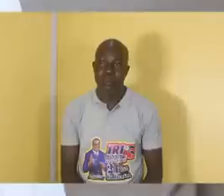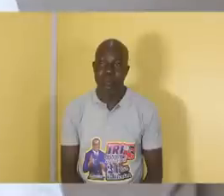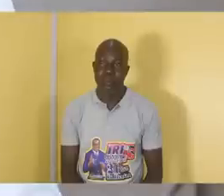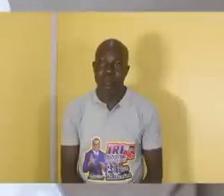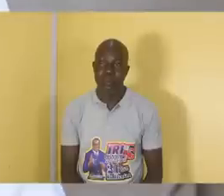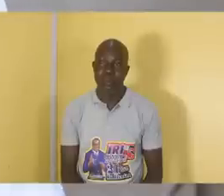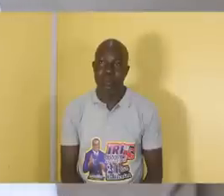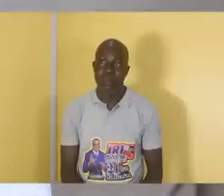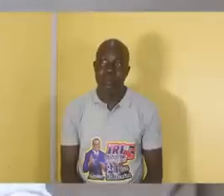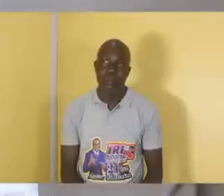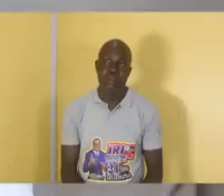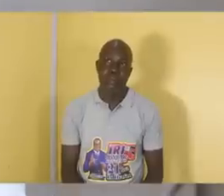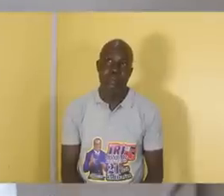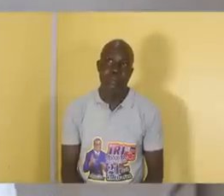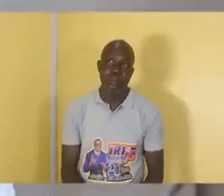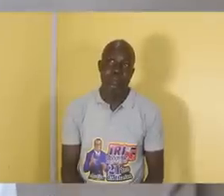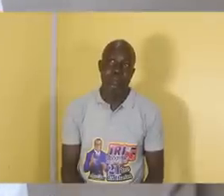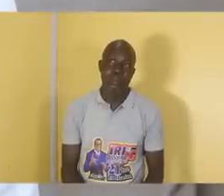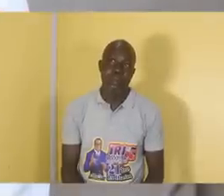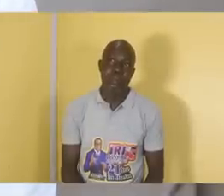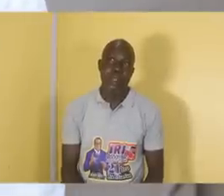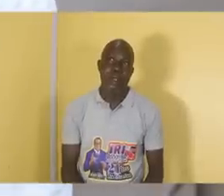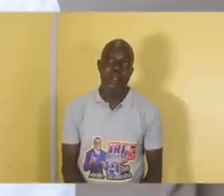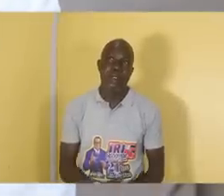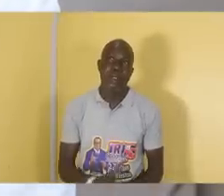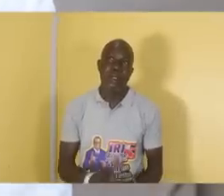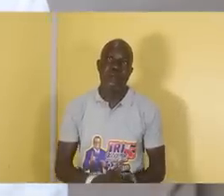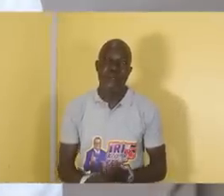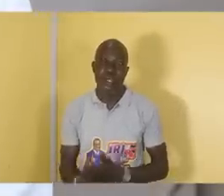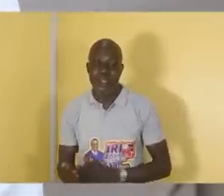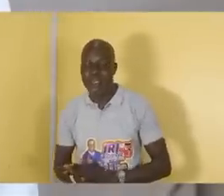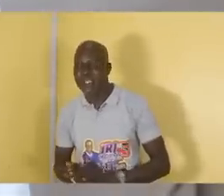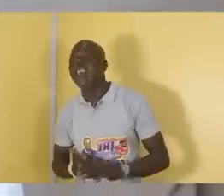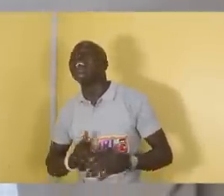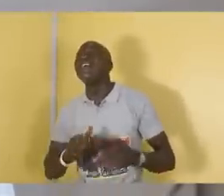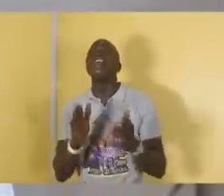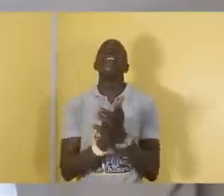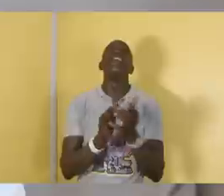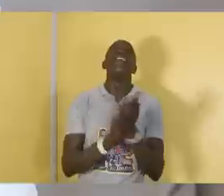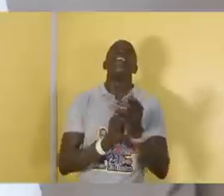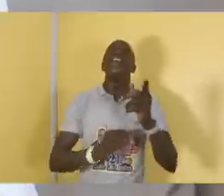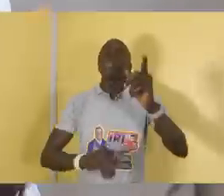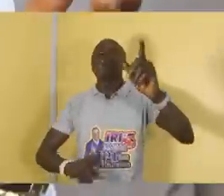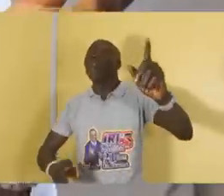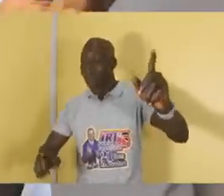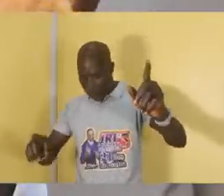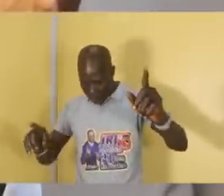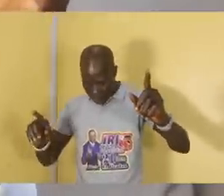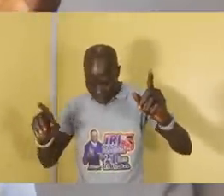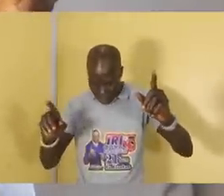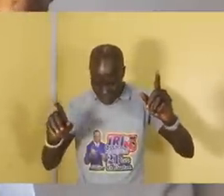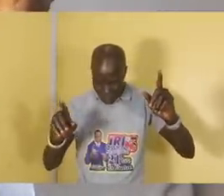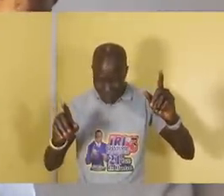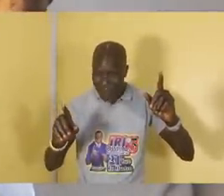oba ta ko le roloye alagara ta ko le seduni ijoba